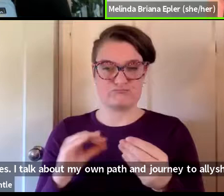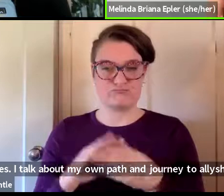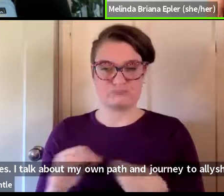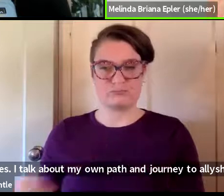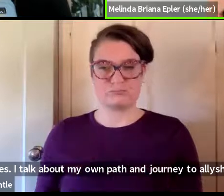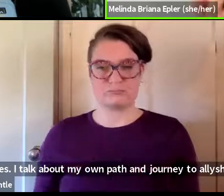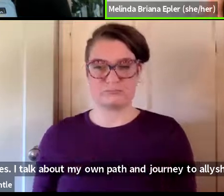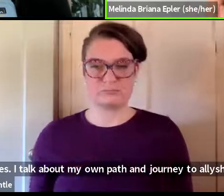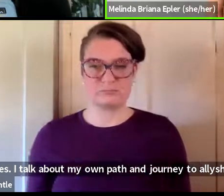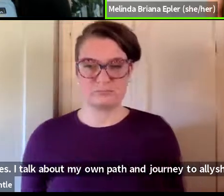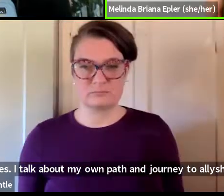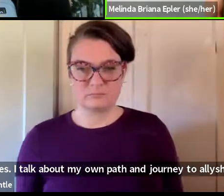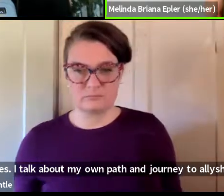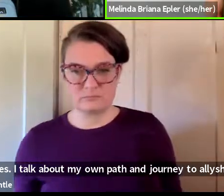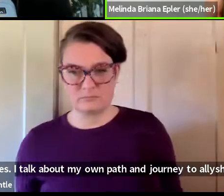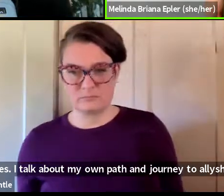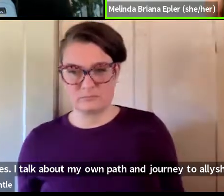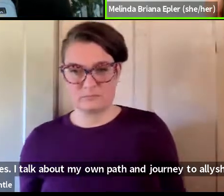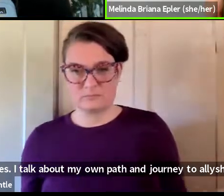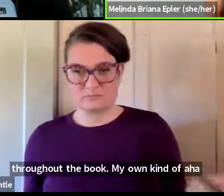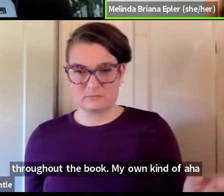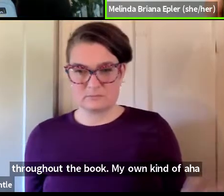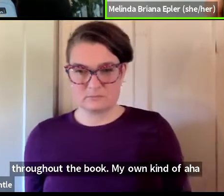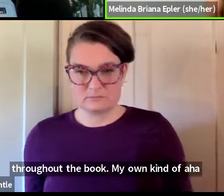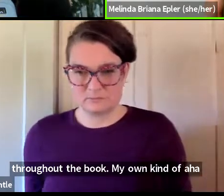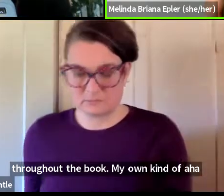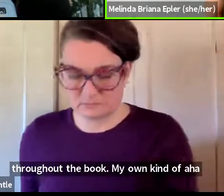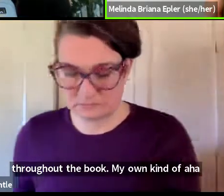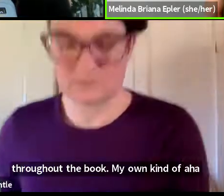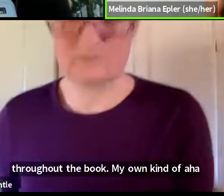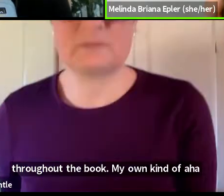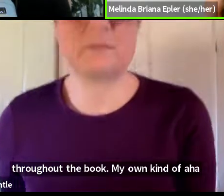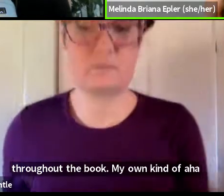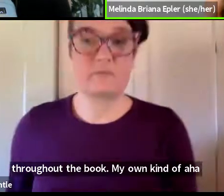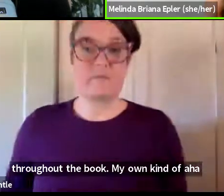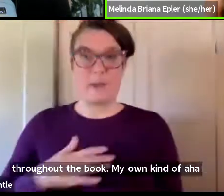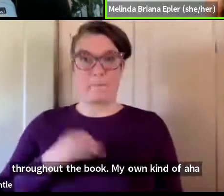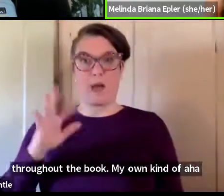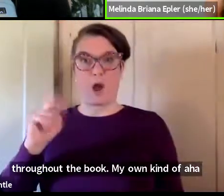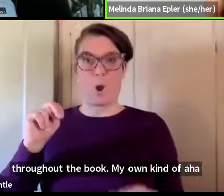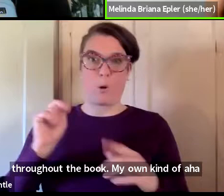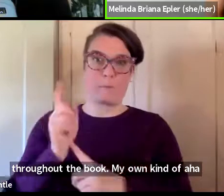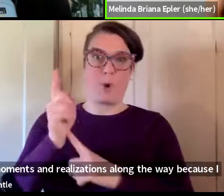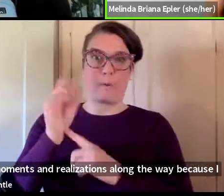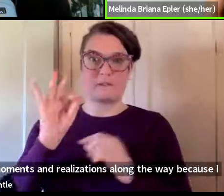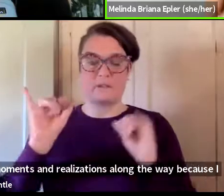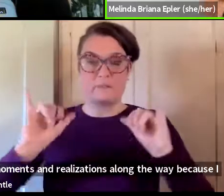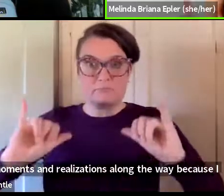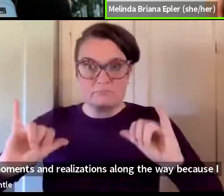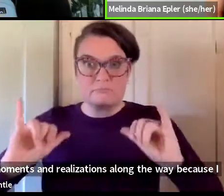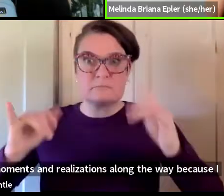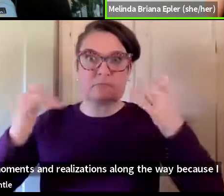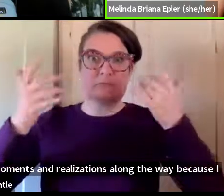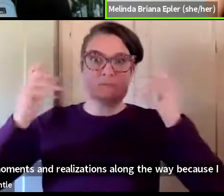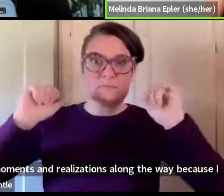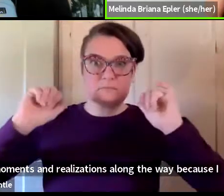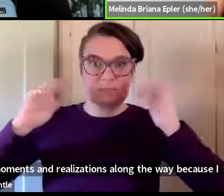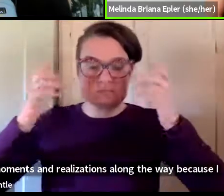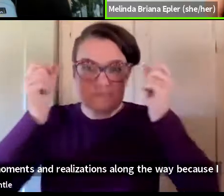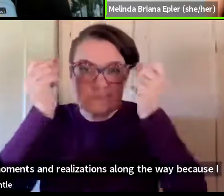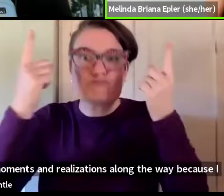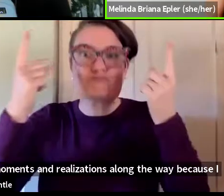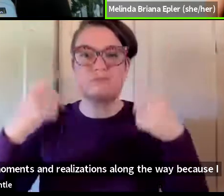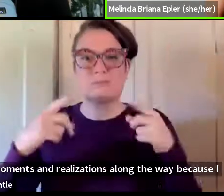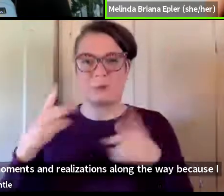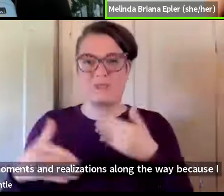of aha moments and realizations along the way, because I do think that is a really powerful piece of all of this, that everybody needs to know that